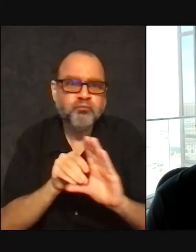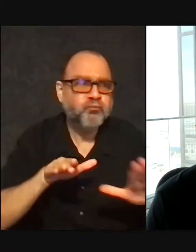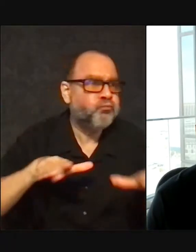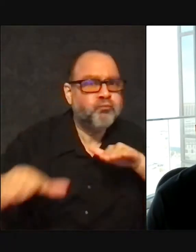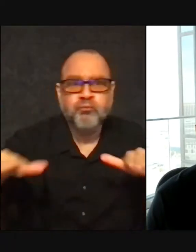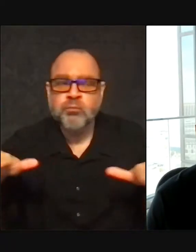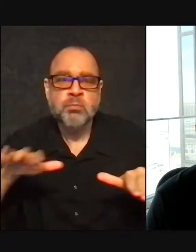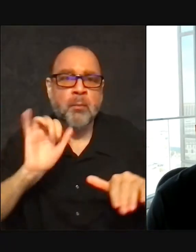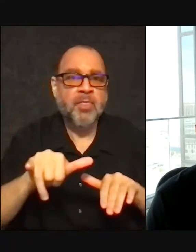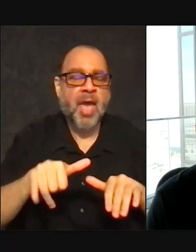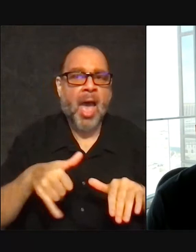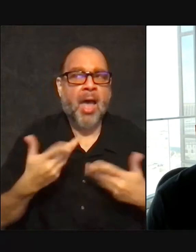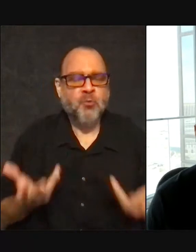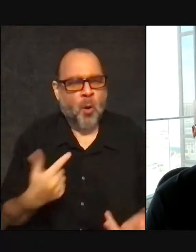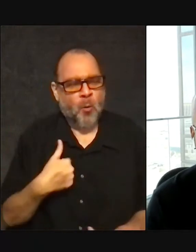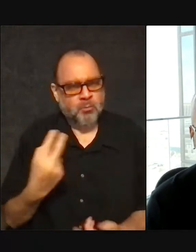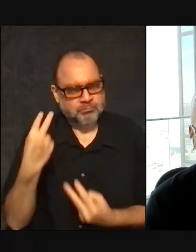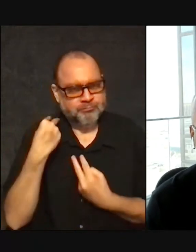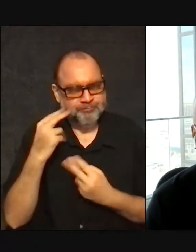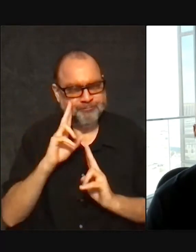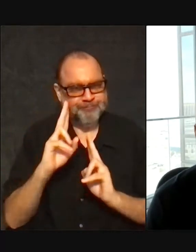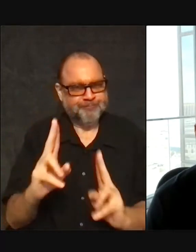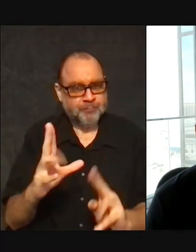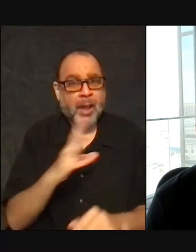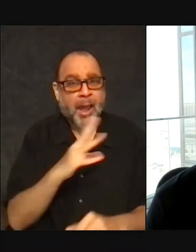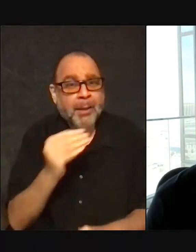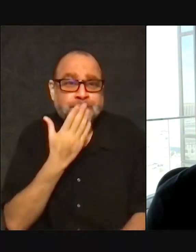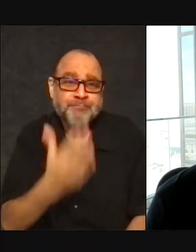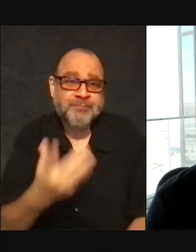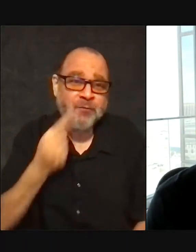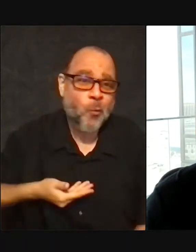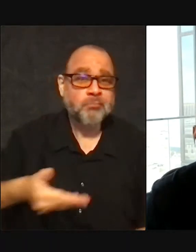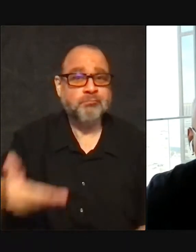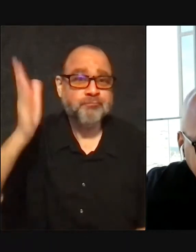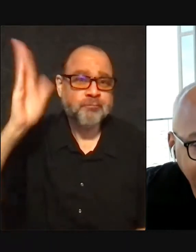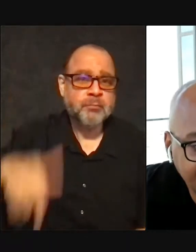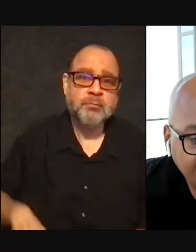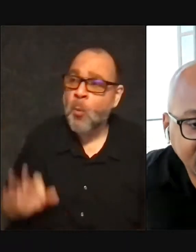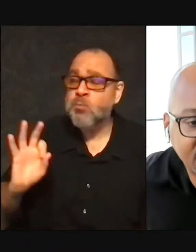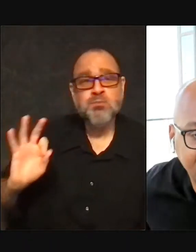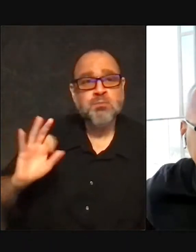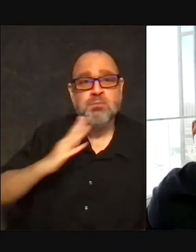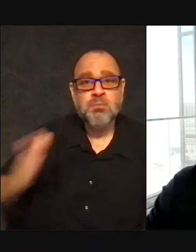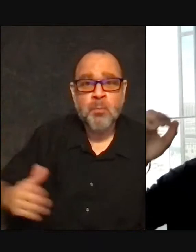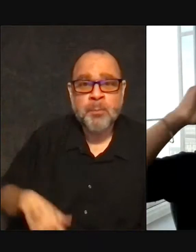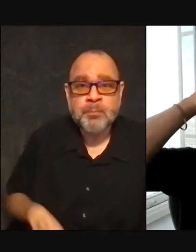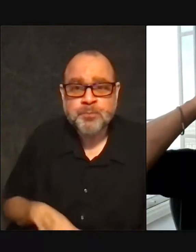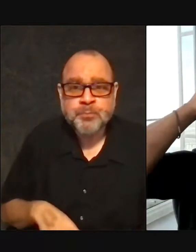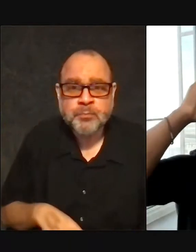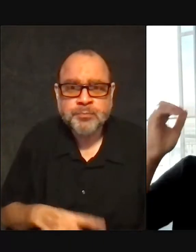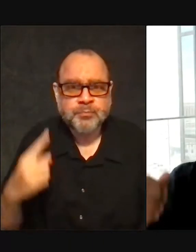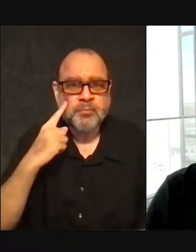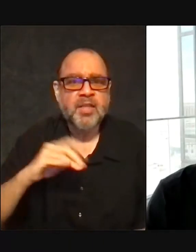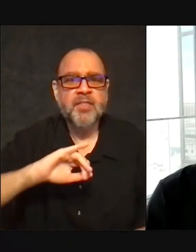really appreciate the invitation today to talk. Awesome. Awesome. Thanks. Thanks. I think Joselin is joining us, accepted and